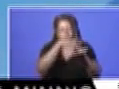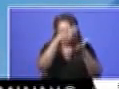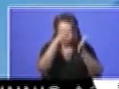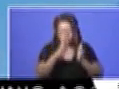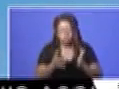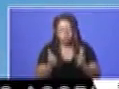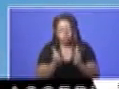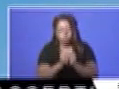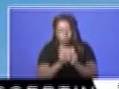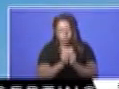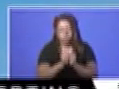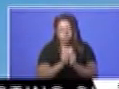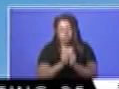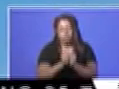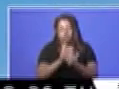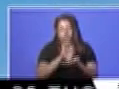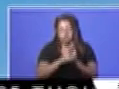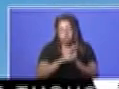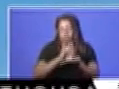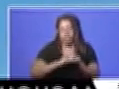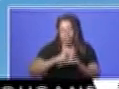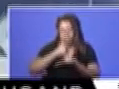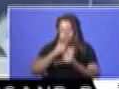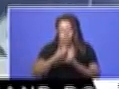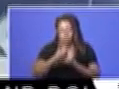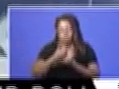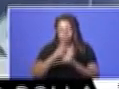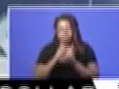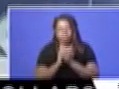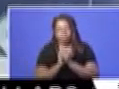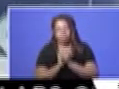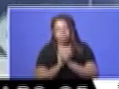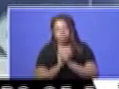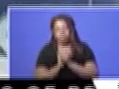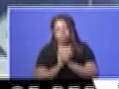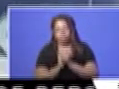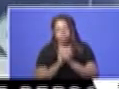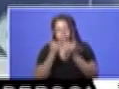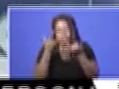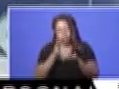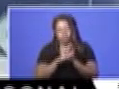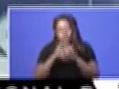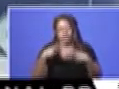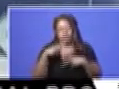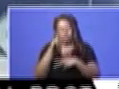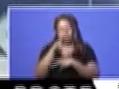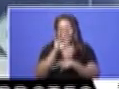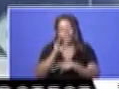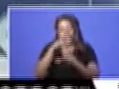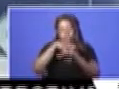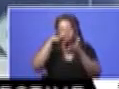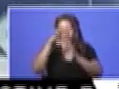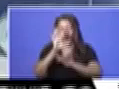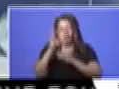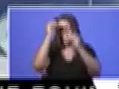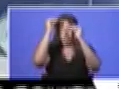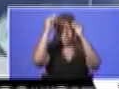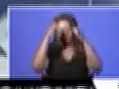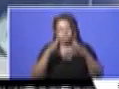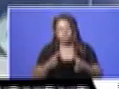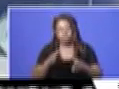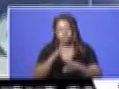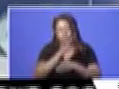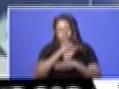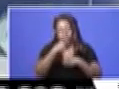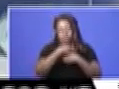with some school laptops. Well, currently the school has 29 students, five teachers, as well as